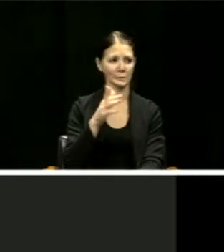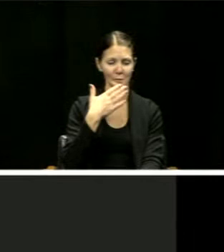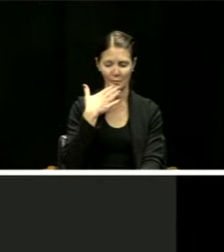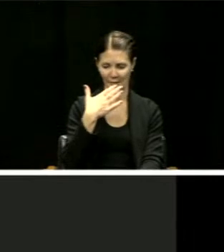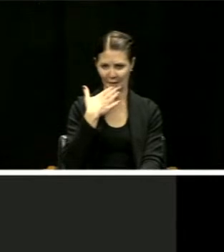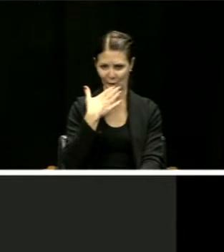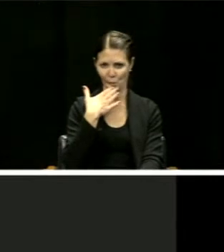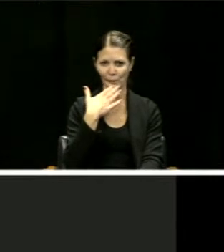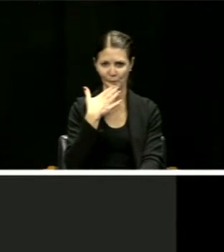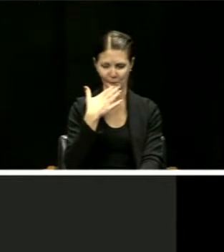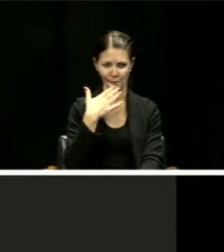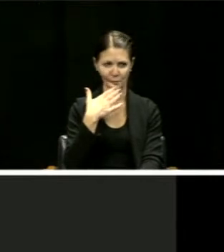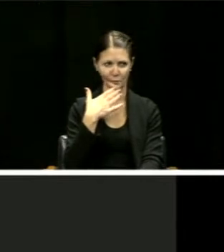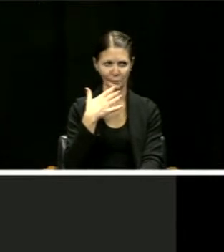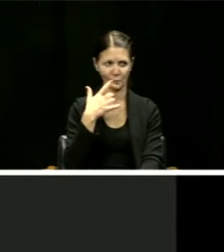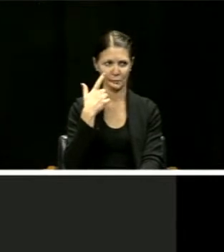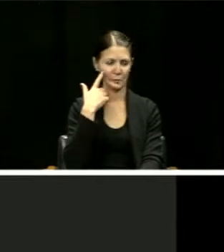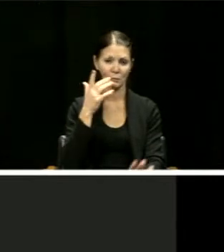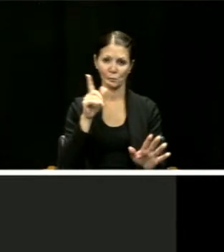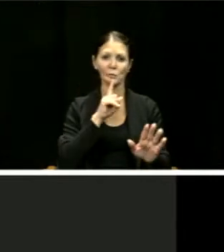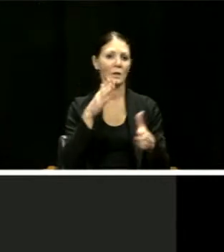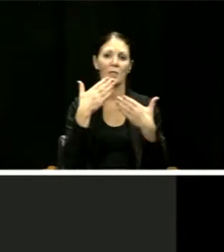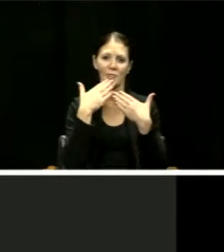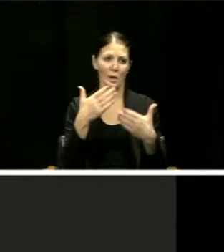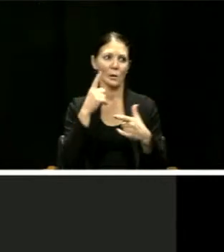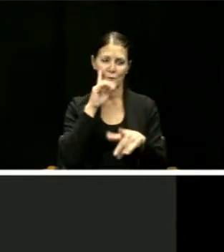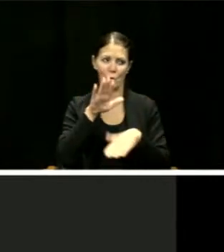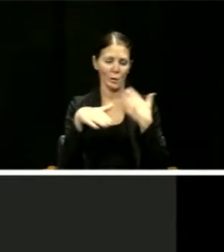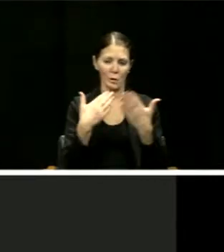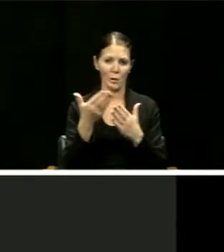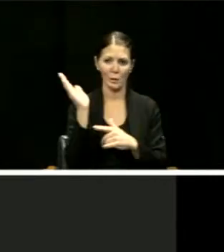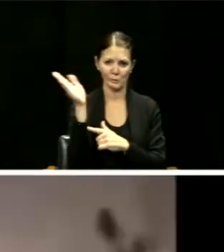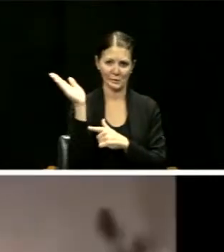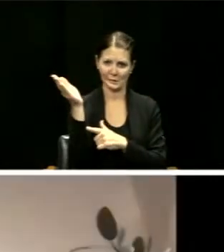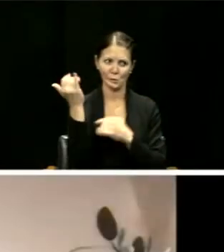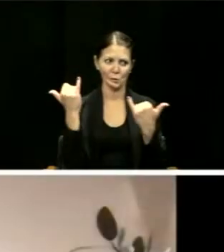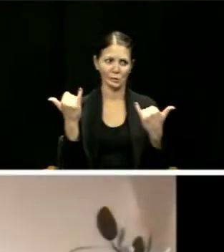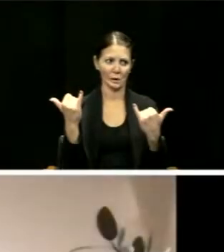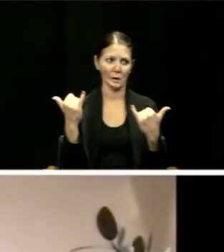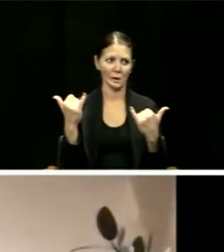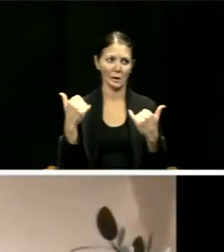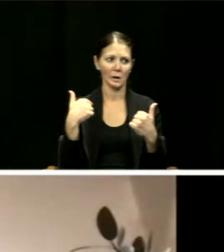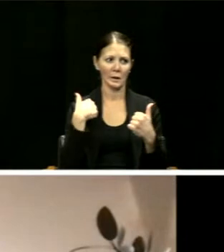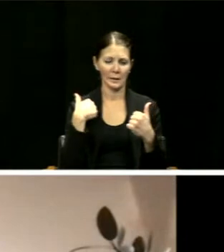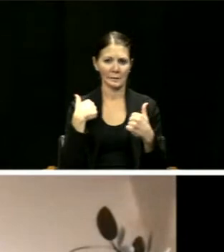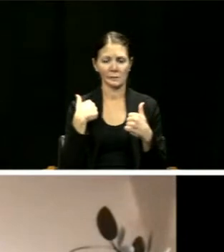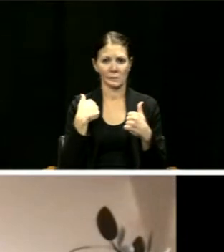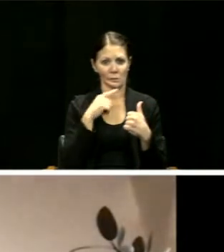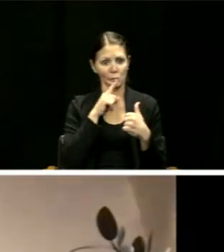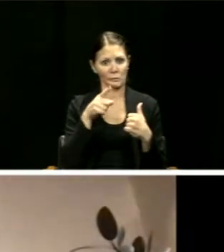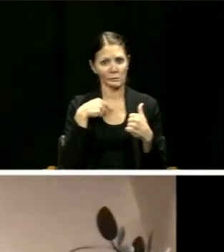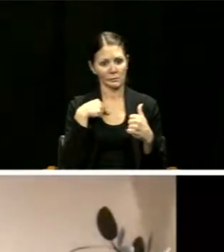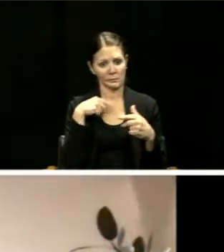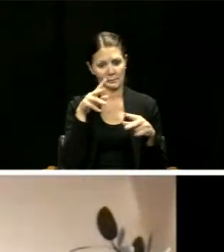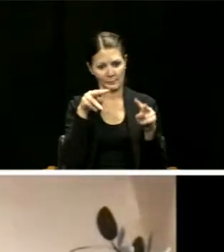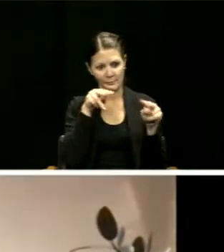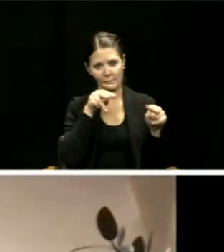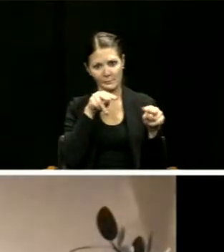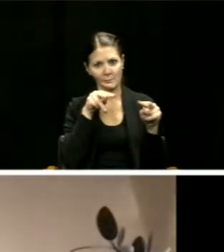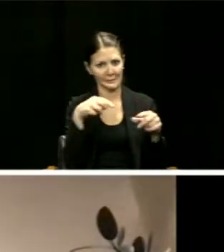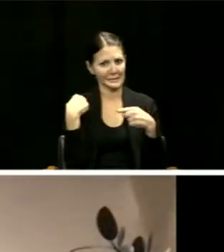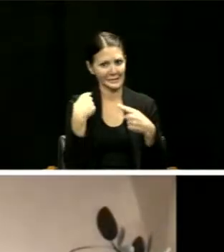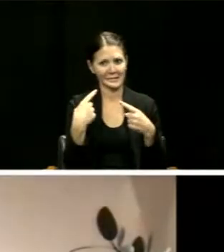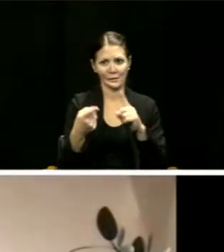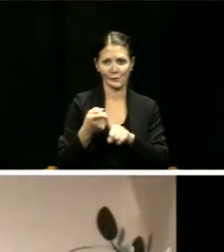Thanks for this entire thing. I've been following this since the very first